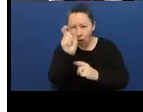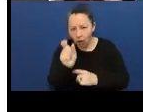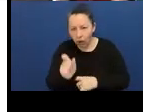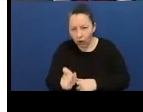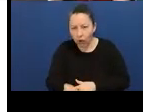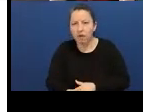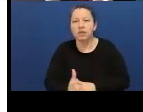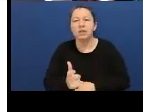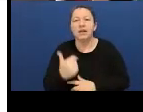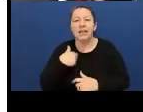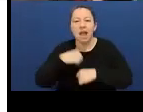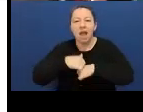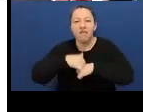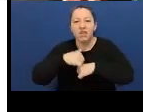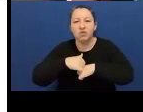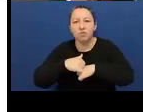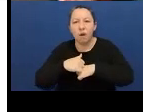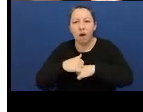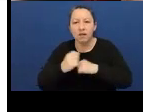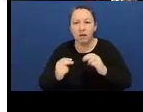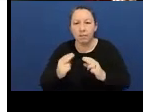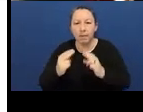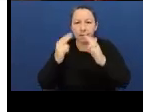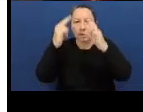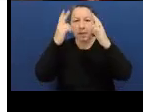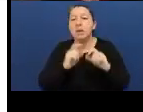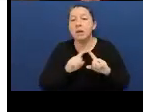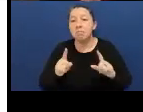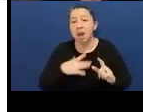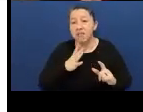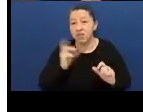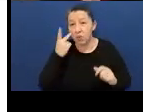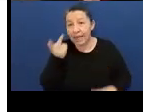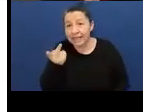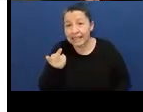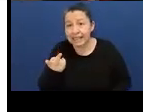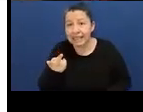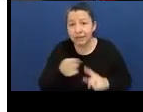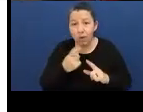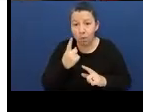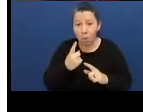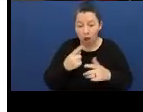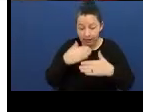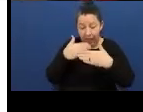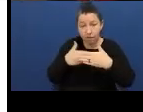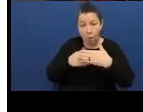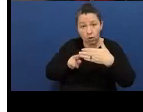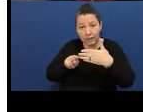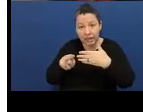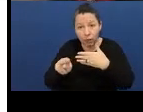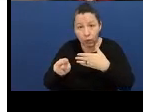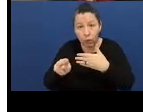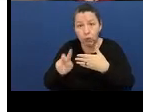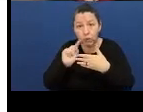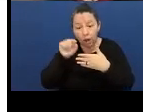have these little rocks that like jut up into them, but technically you can see from one side to the other. And people have thought,